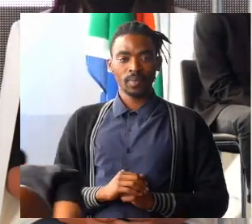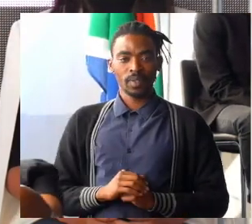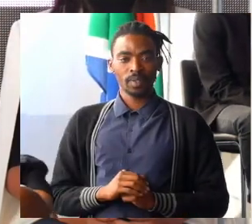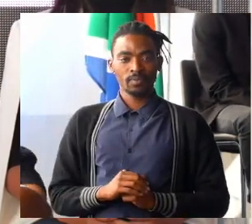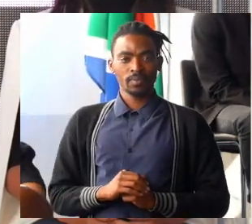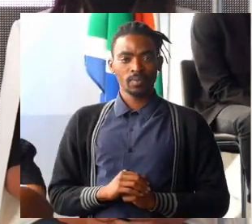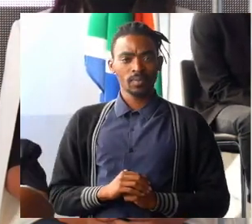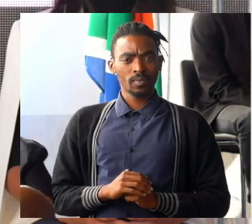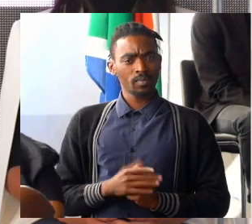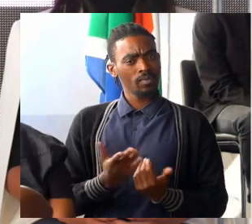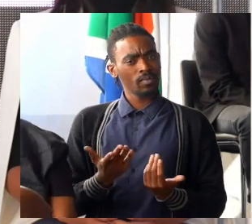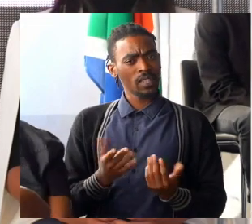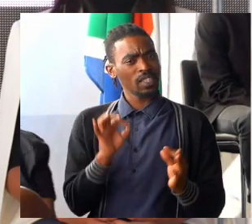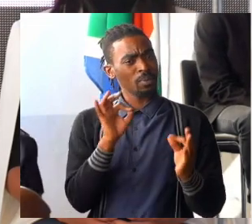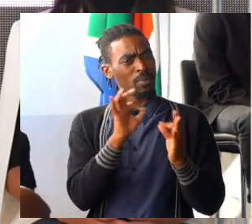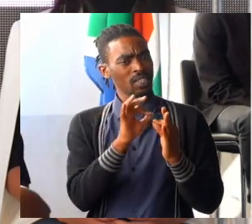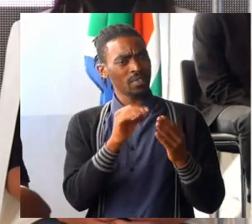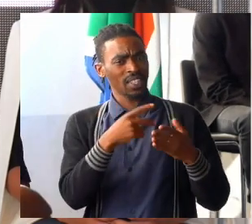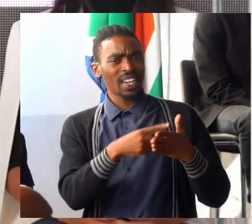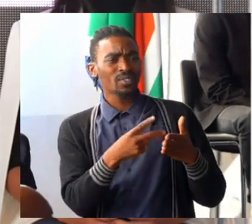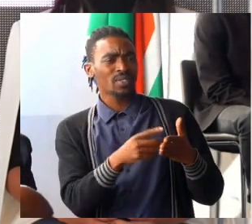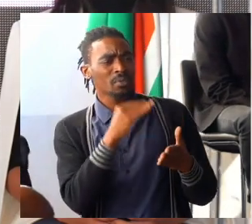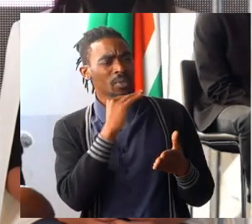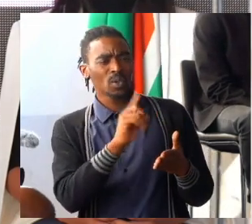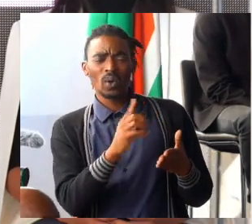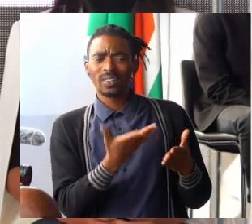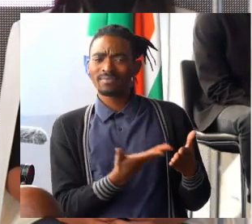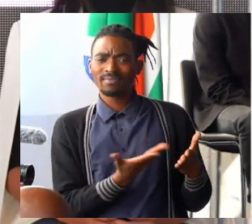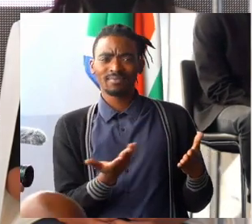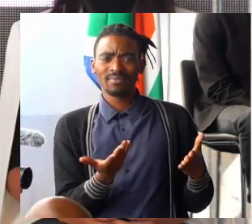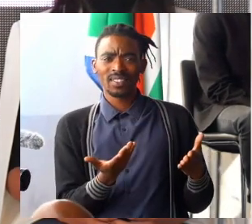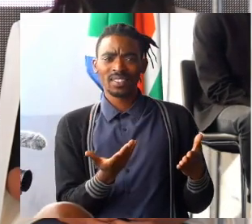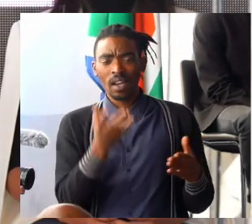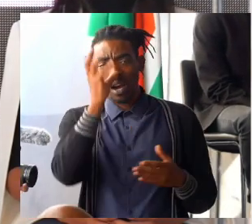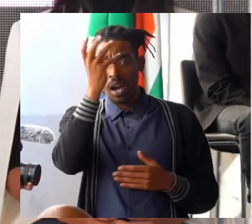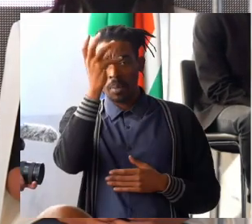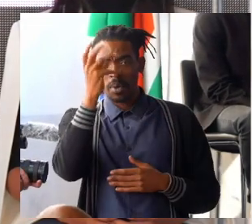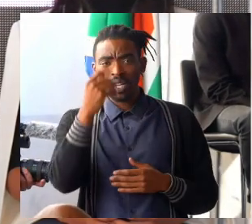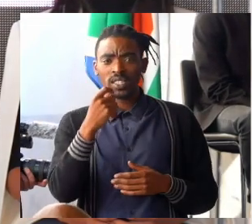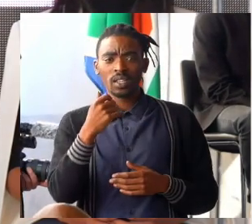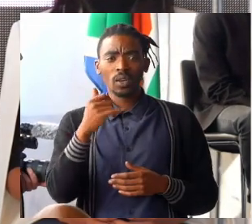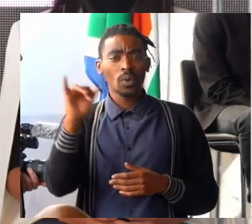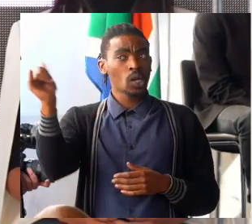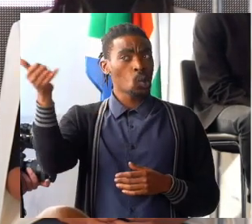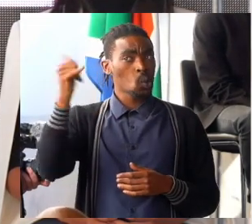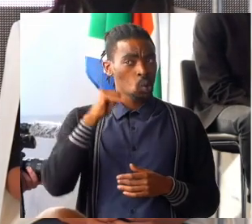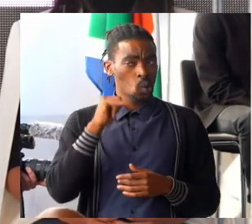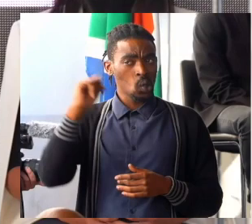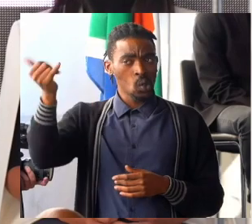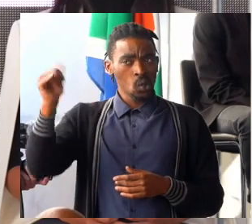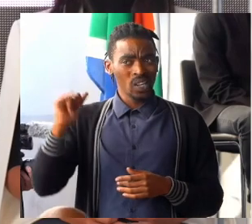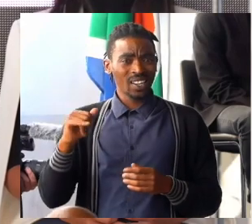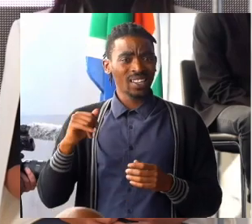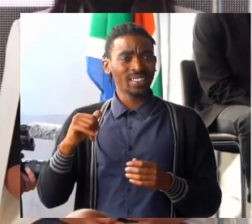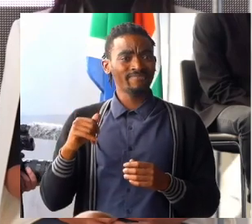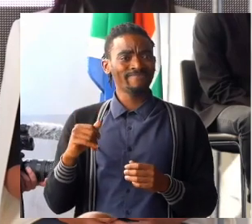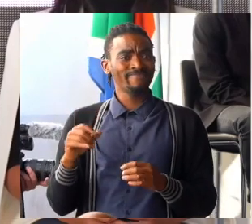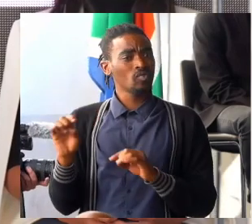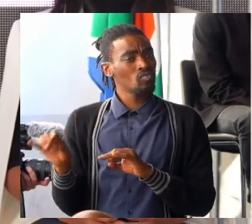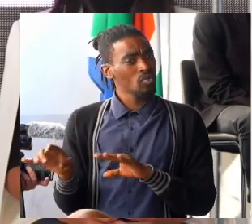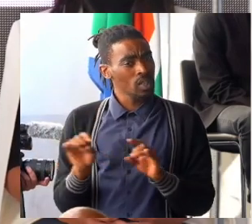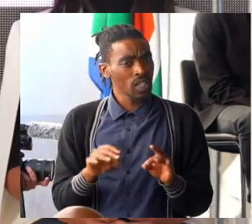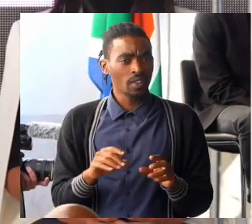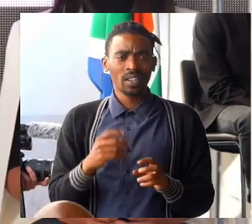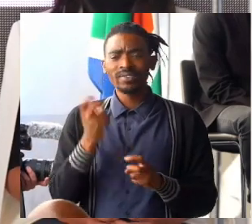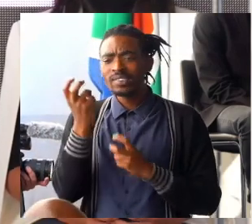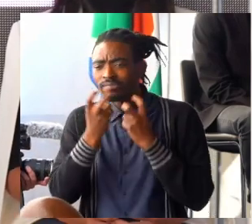But not having a specific address means an ambulance, when one can be found, struggles to find houses when there's a medical